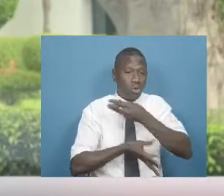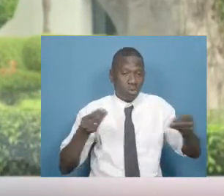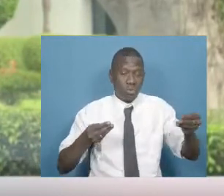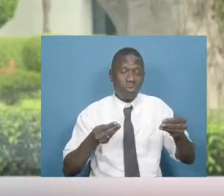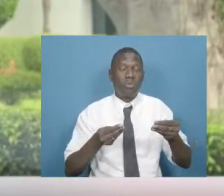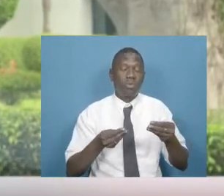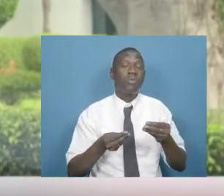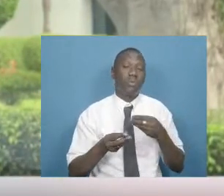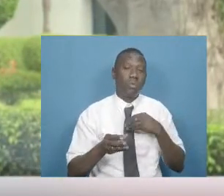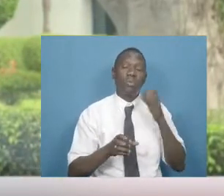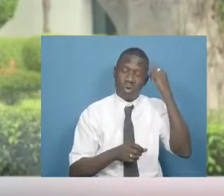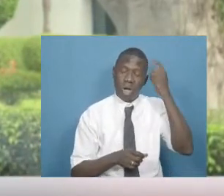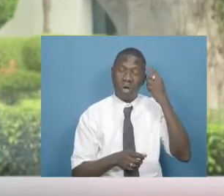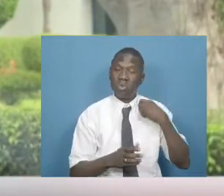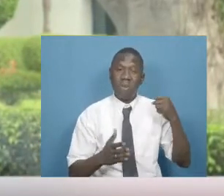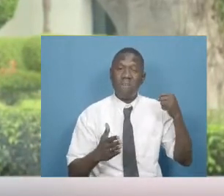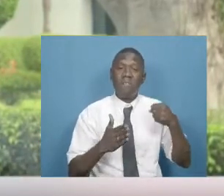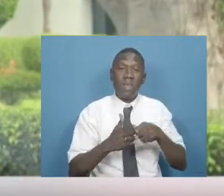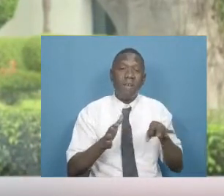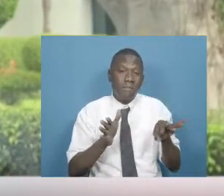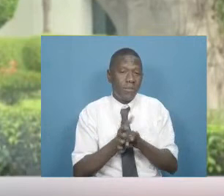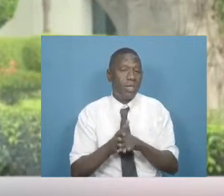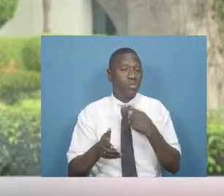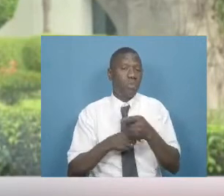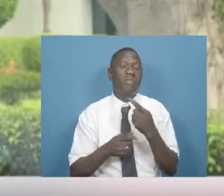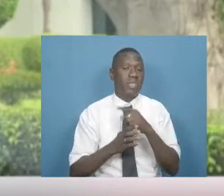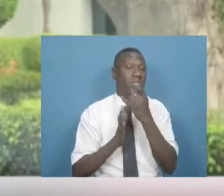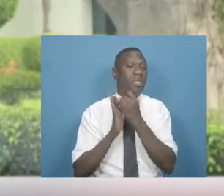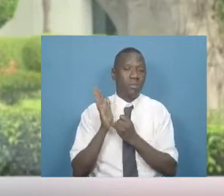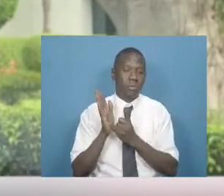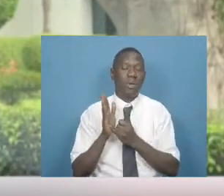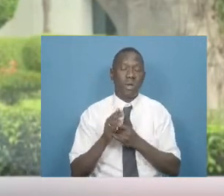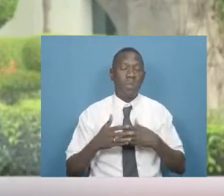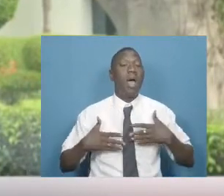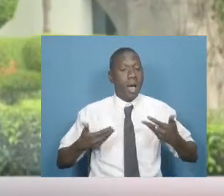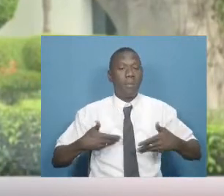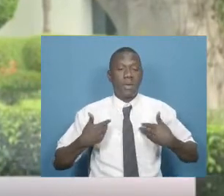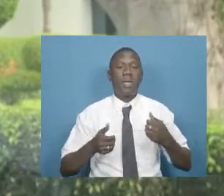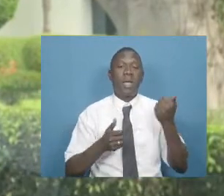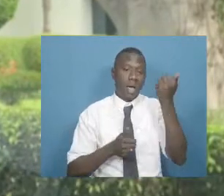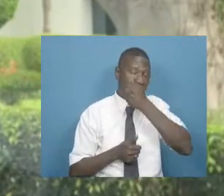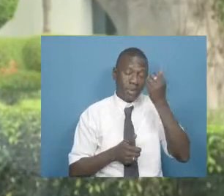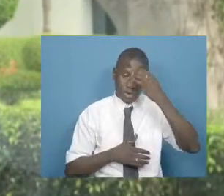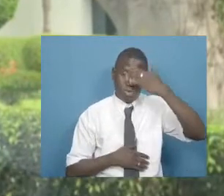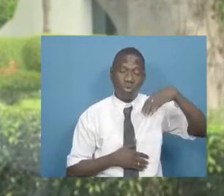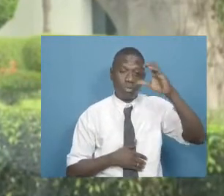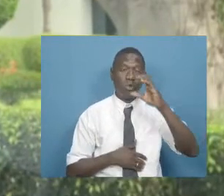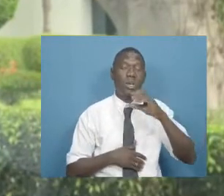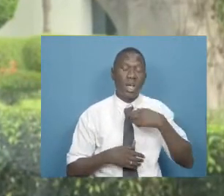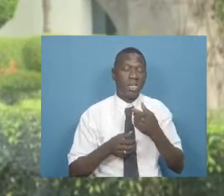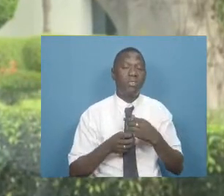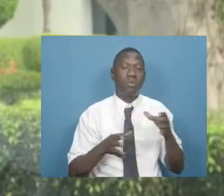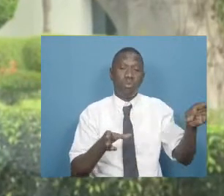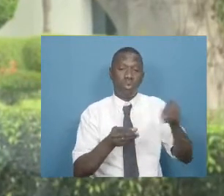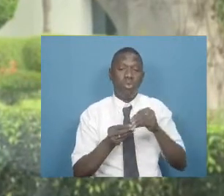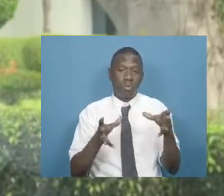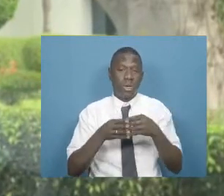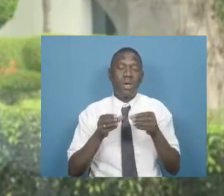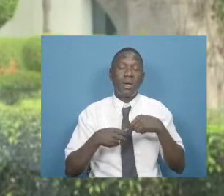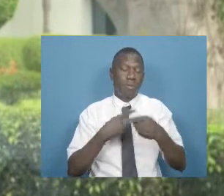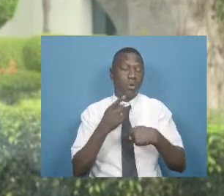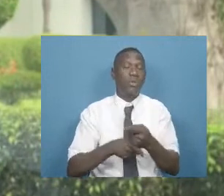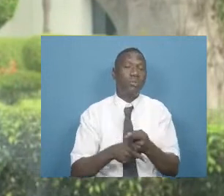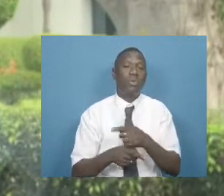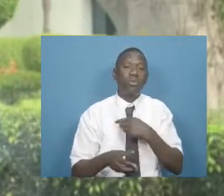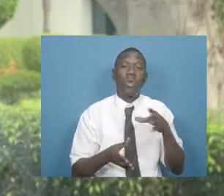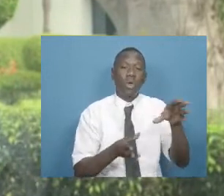I know that these discussions have been happening at the national level. I'm glad the African Commission has brought together this consultation, because then when